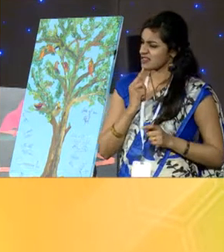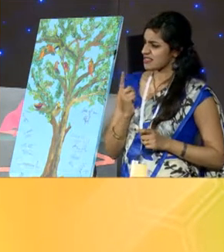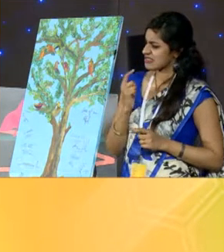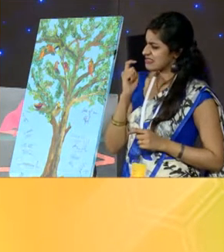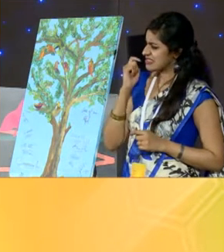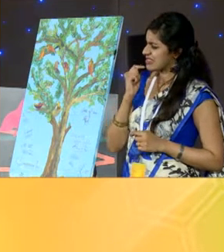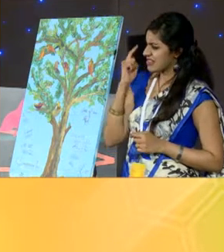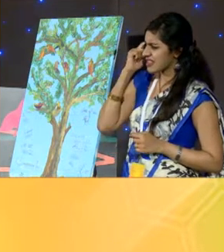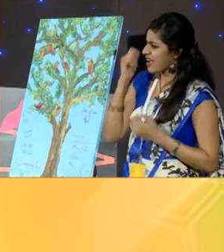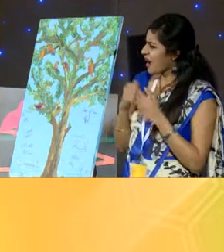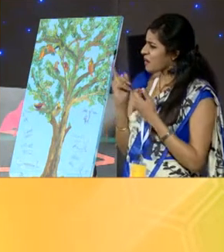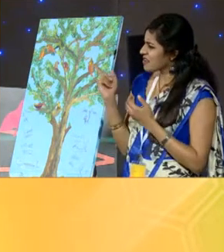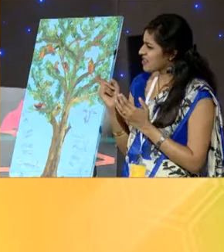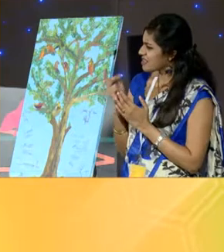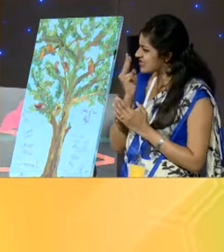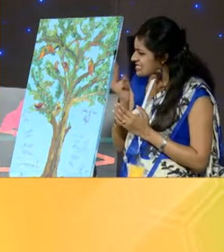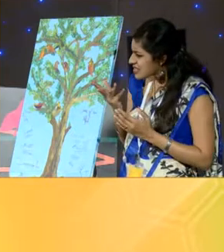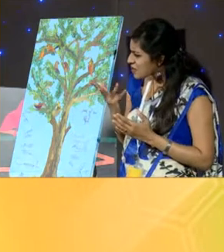set.